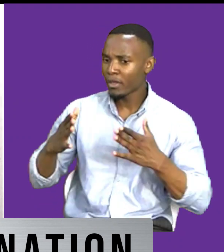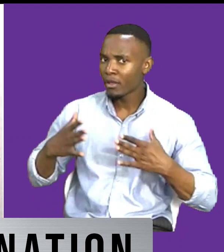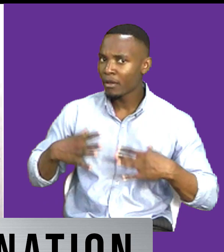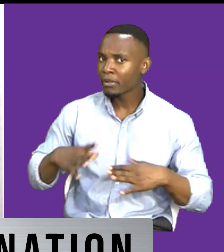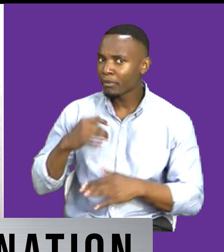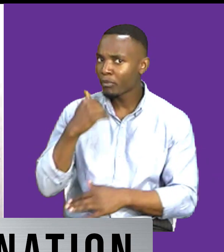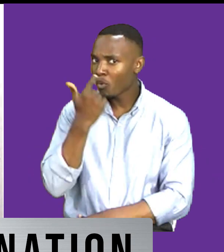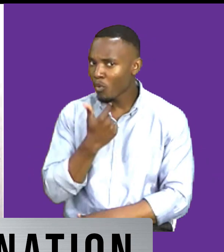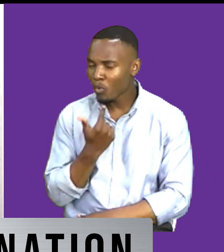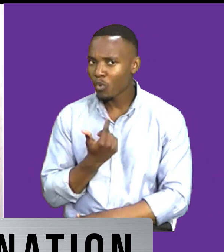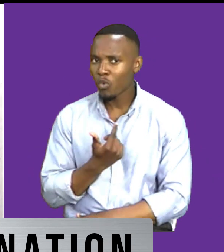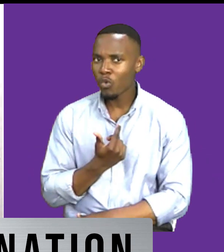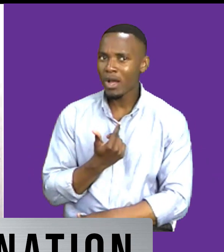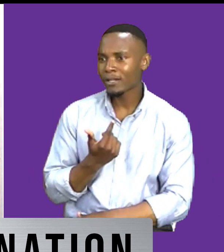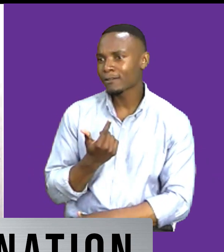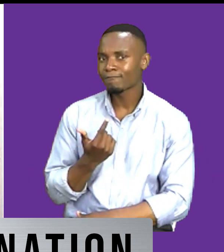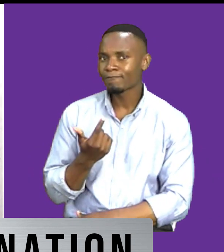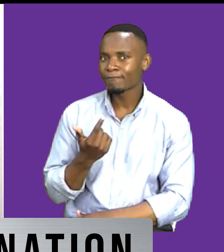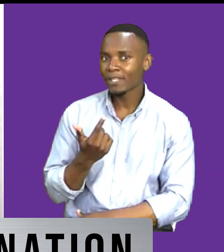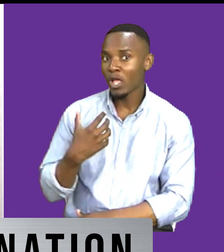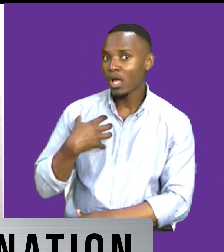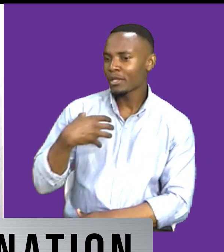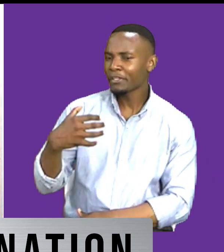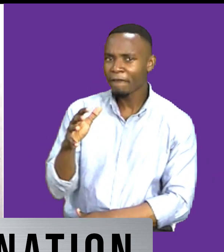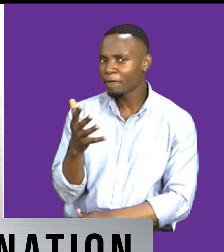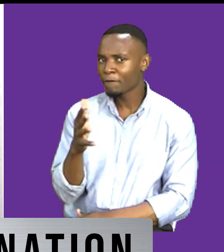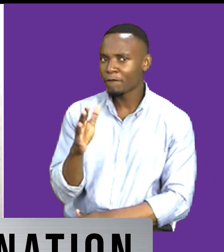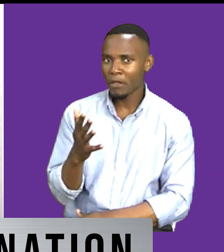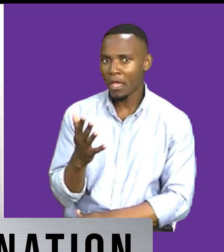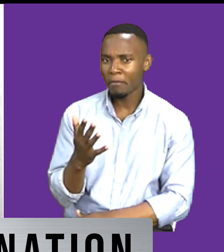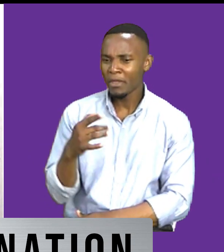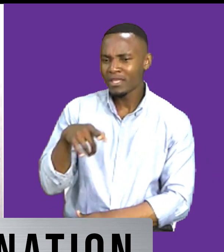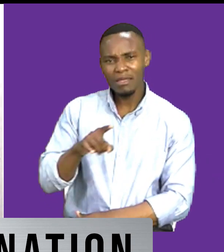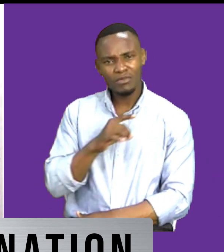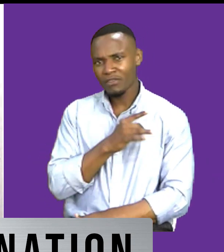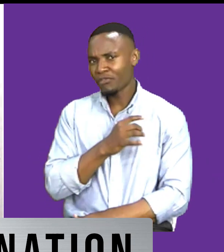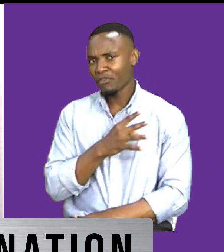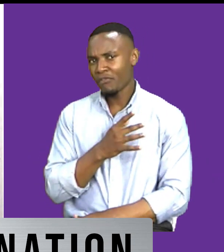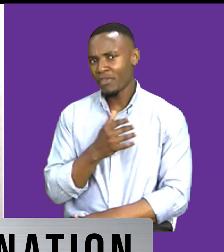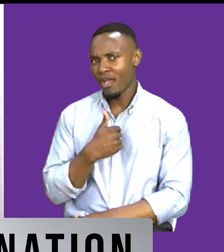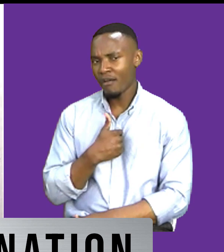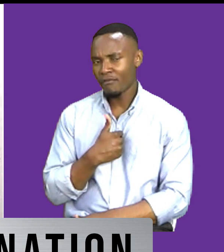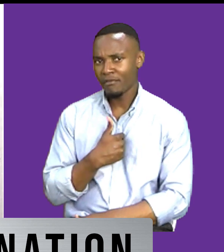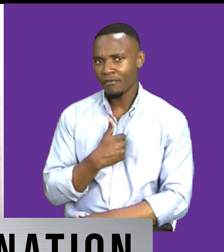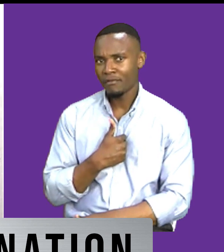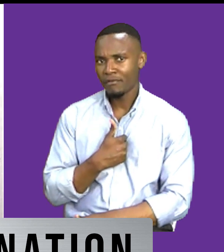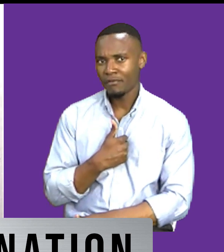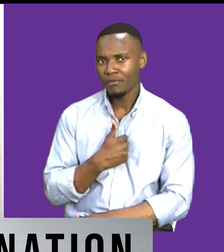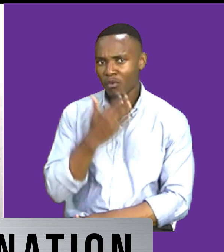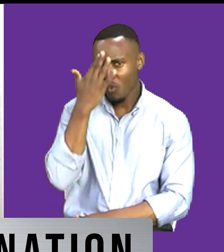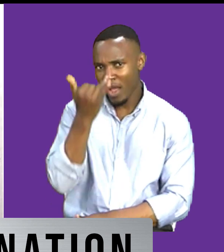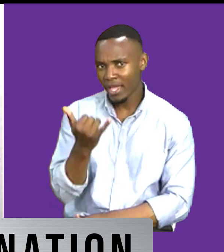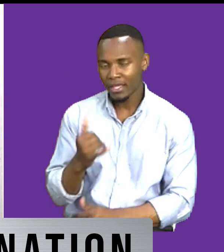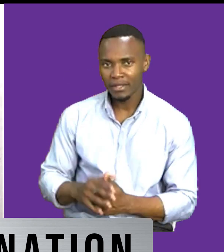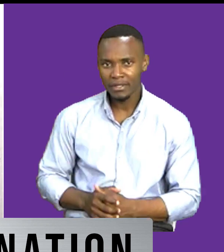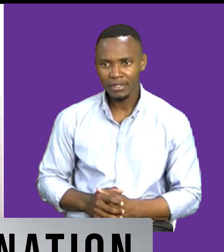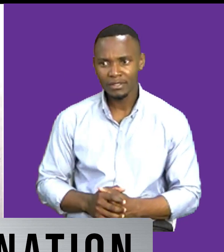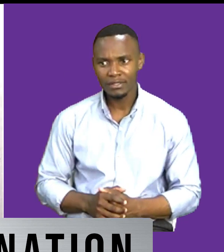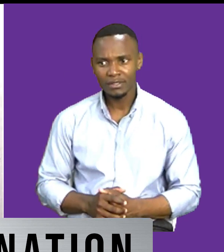have never ever been such restless. Why is the middle class unsettled? You